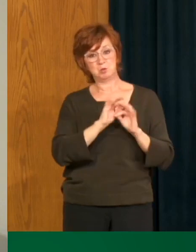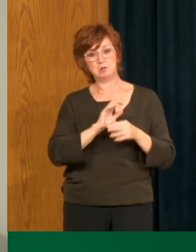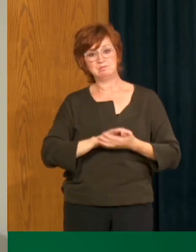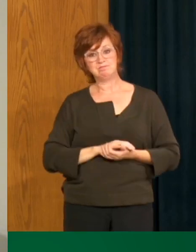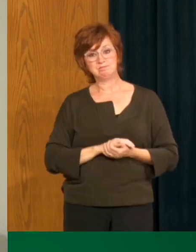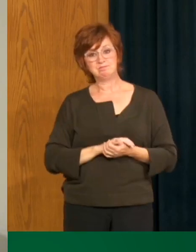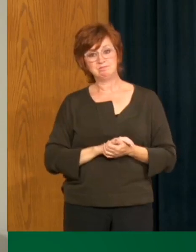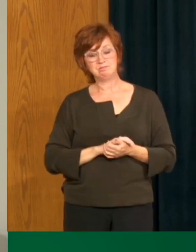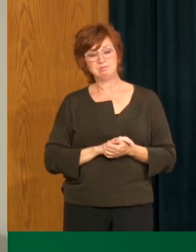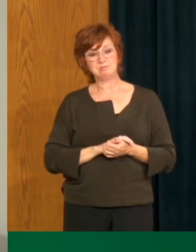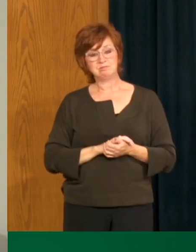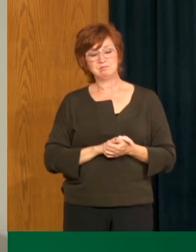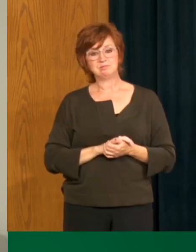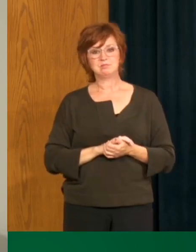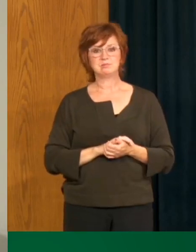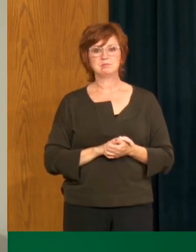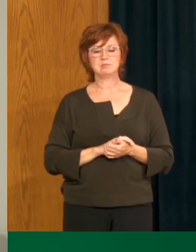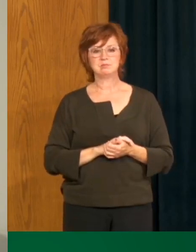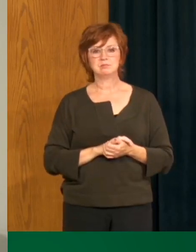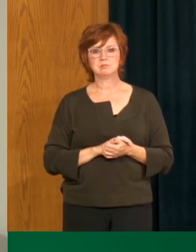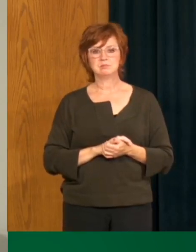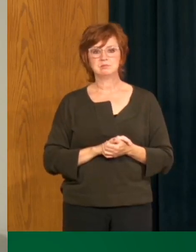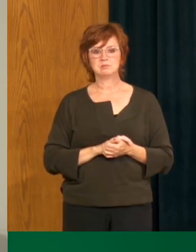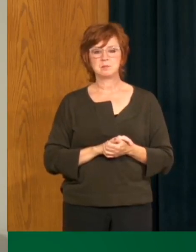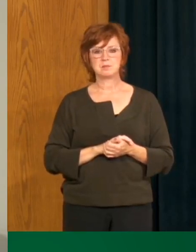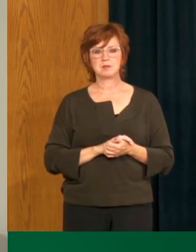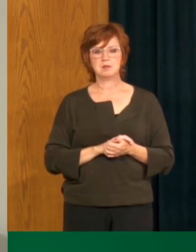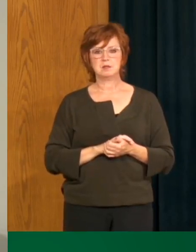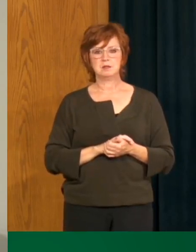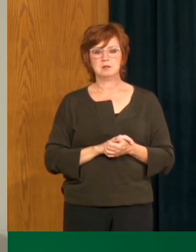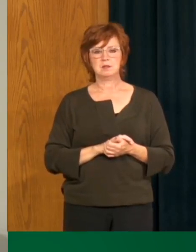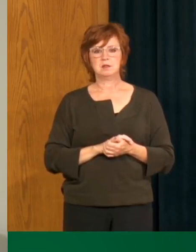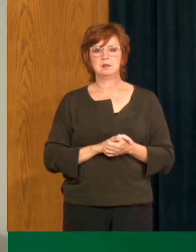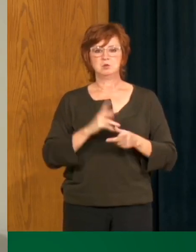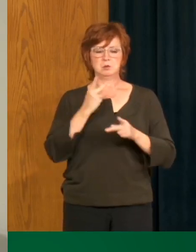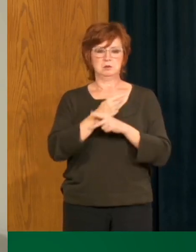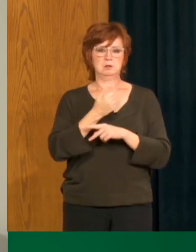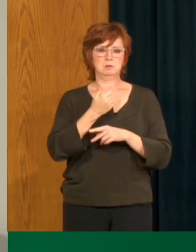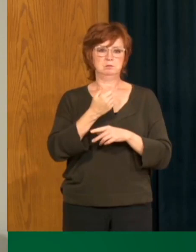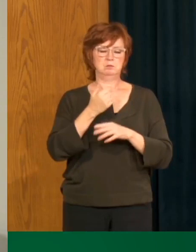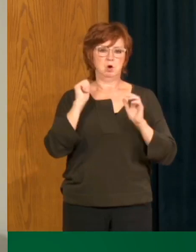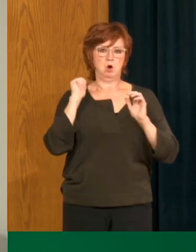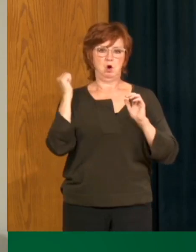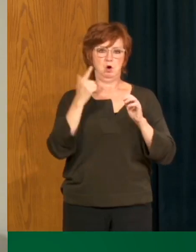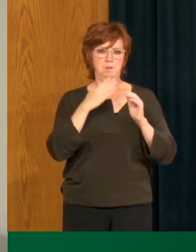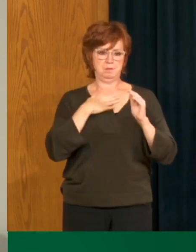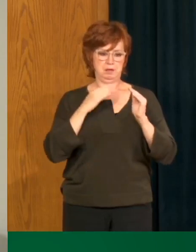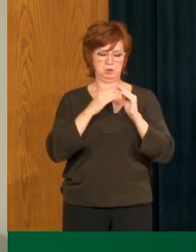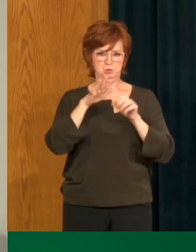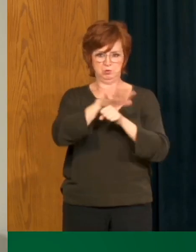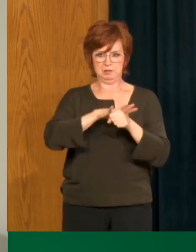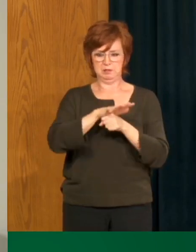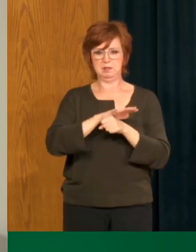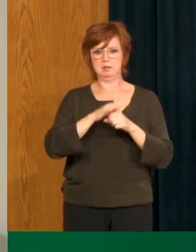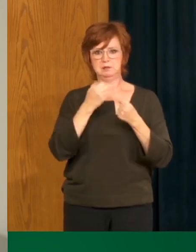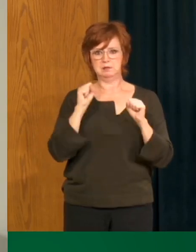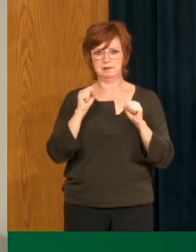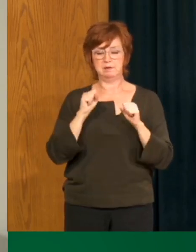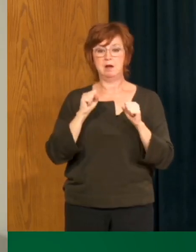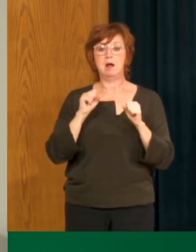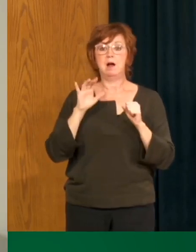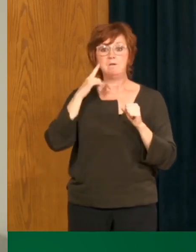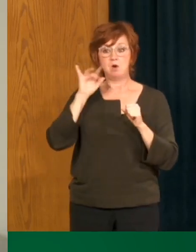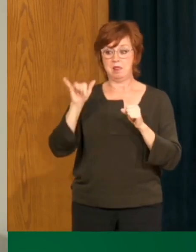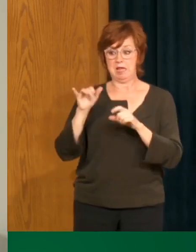COVID activity, and that just informs ourselves and our communities. But in this case, I reconfirmed, and the public